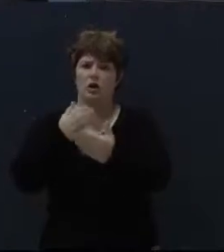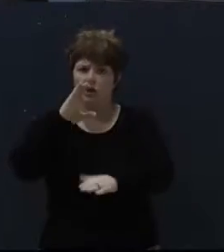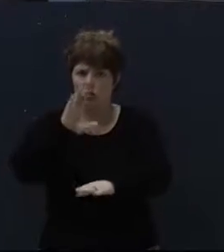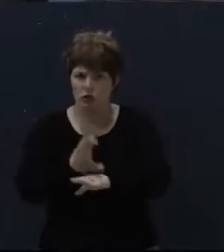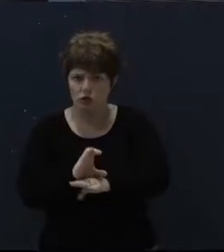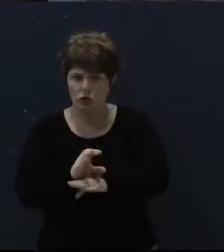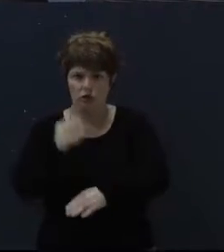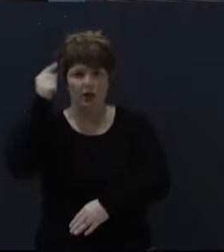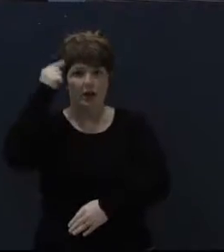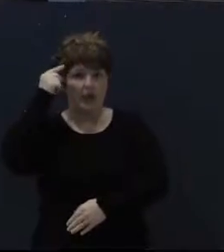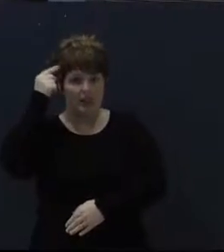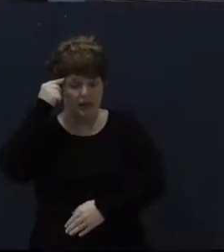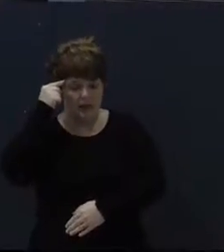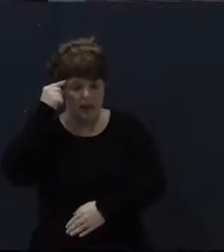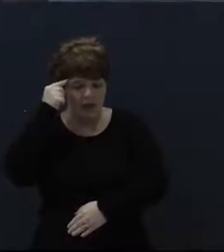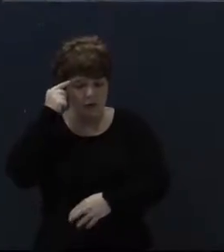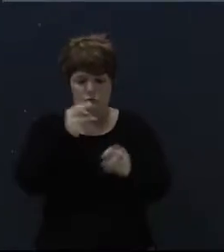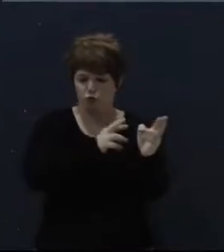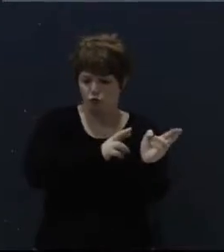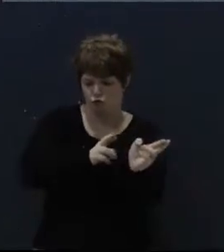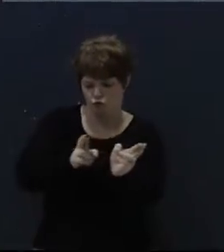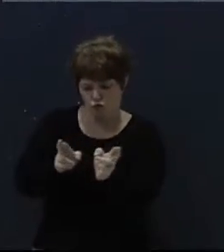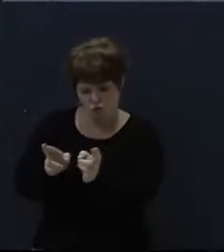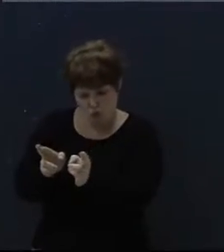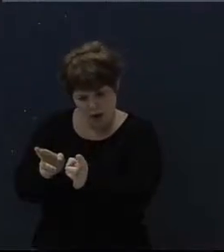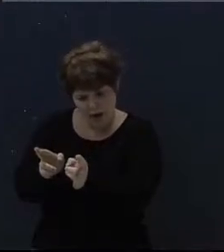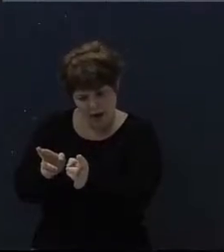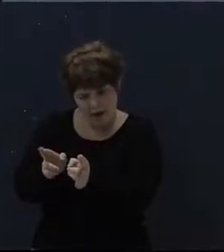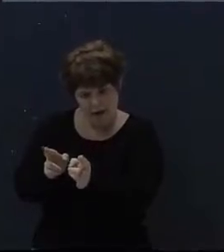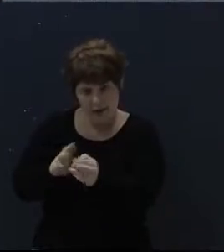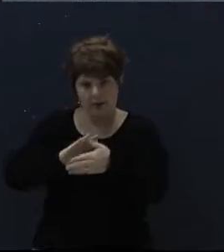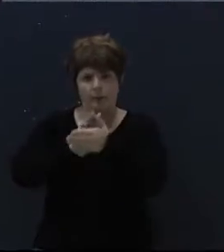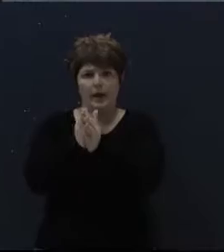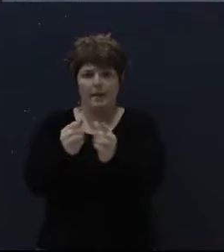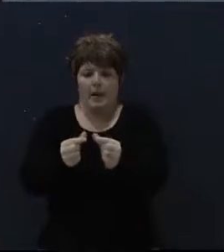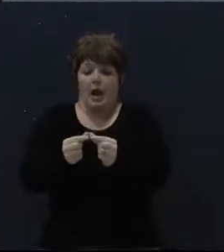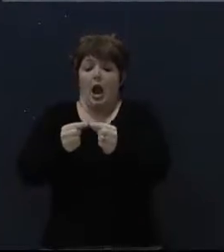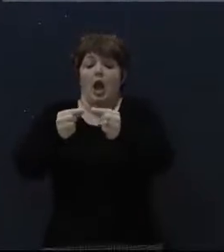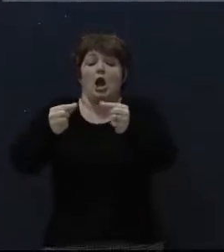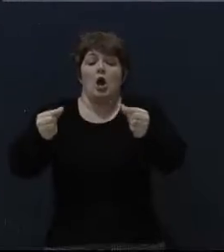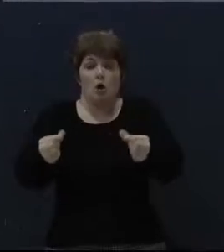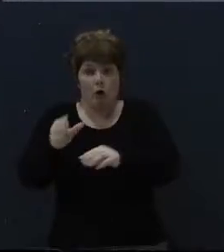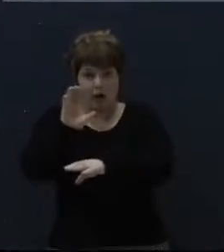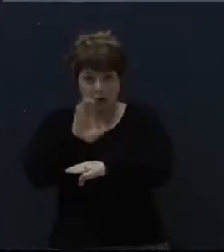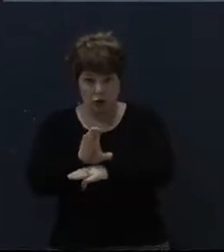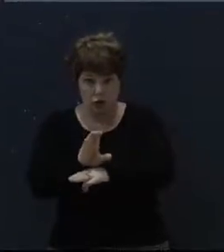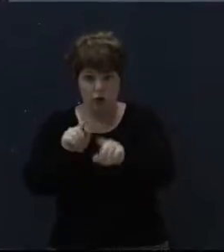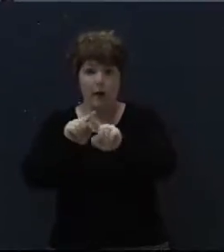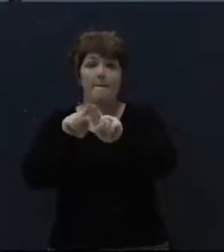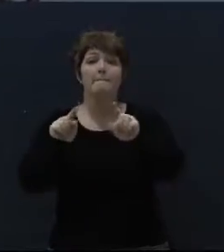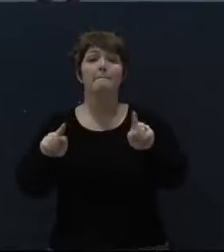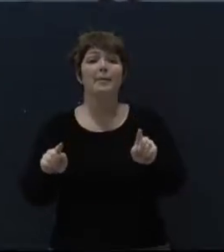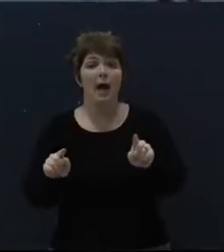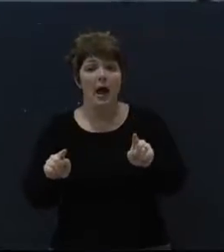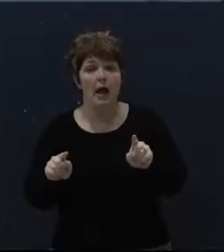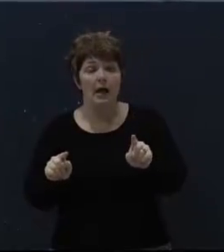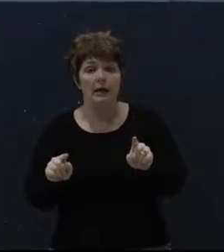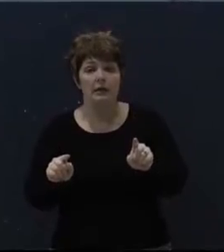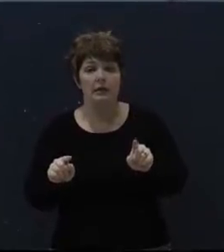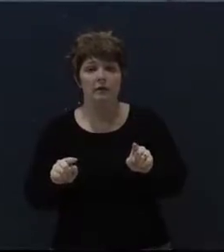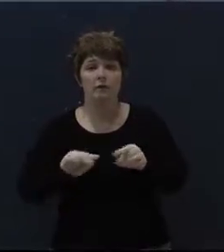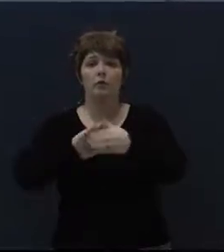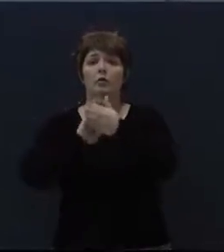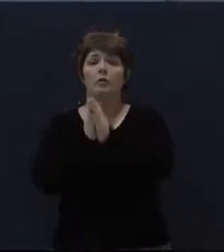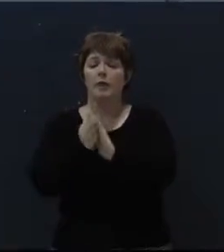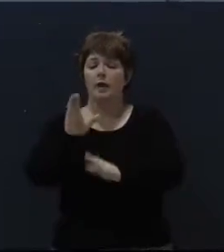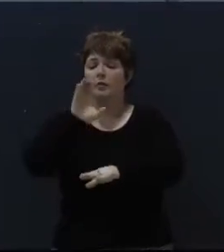And I think we're on the brink of being a great church. But I want to tell you what, if we're going to be the church that